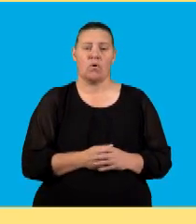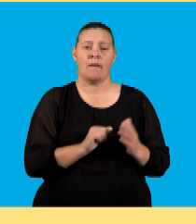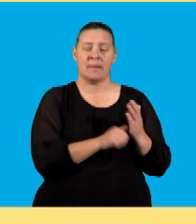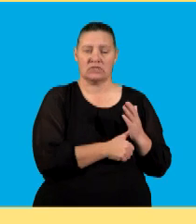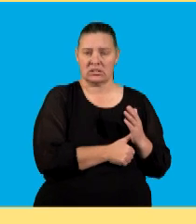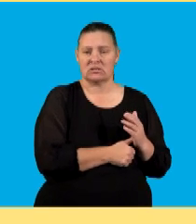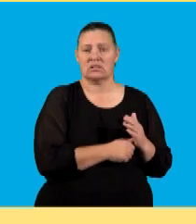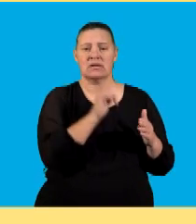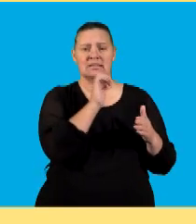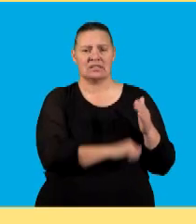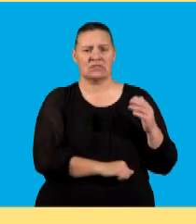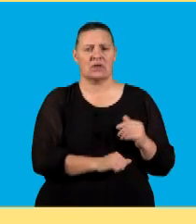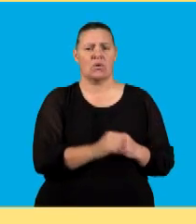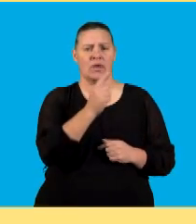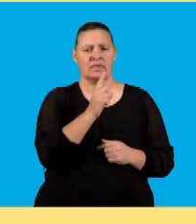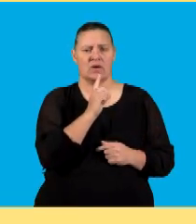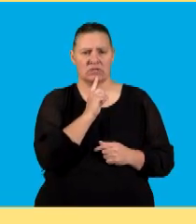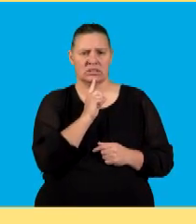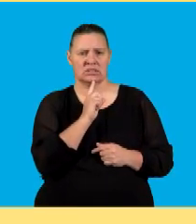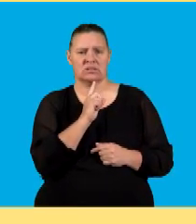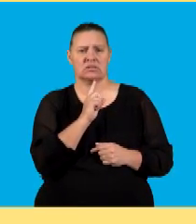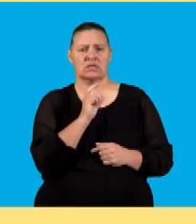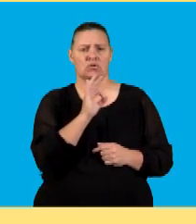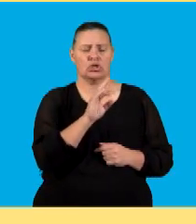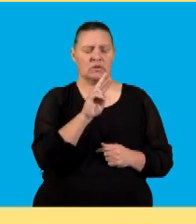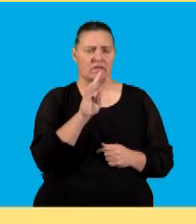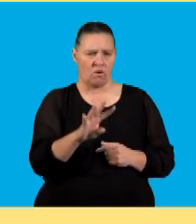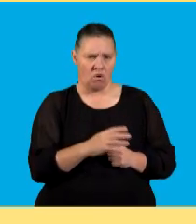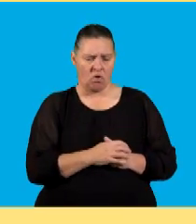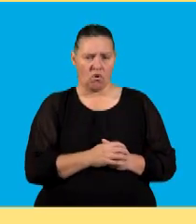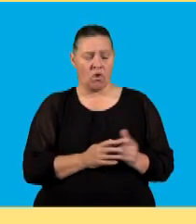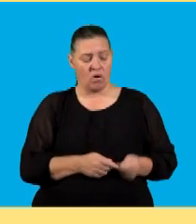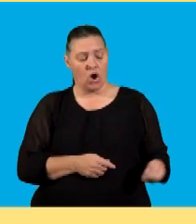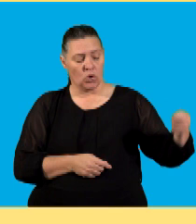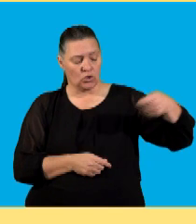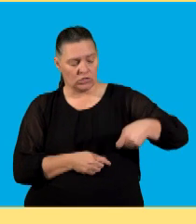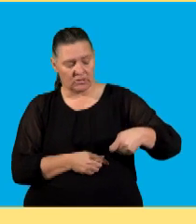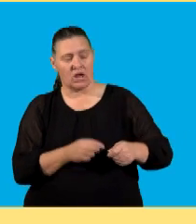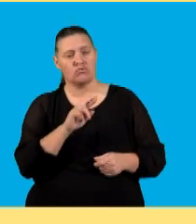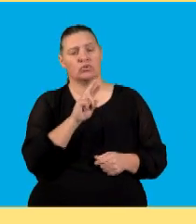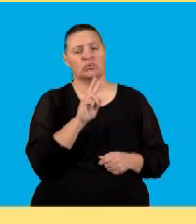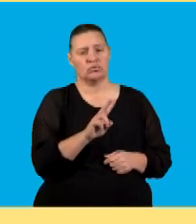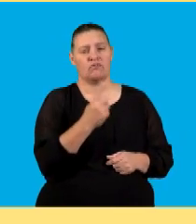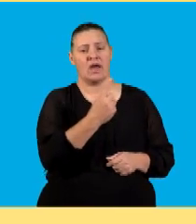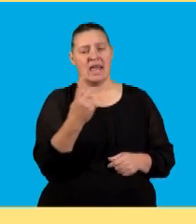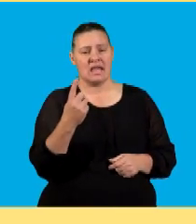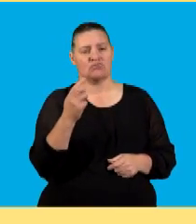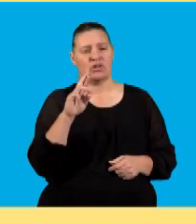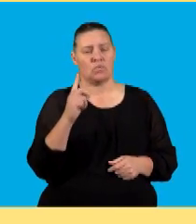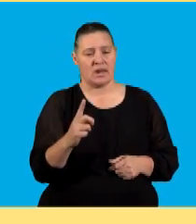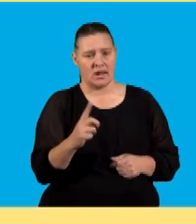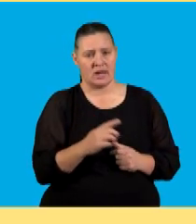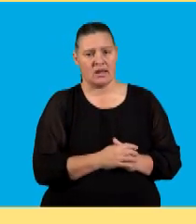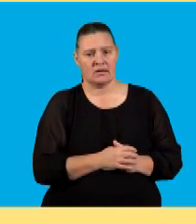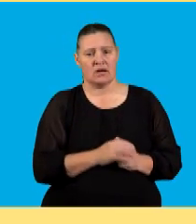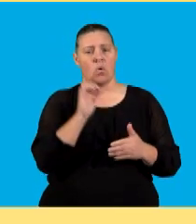my pension fund. My deduction was 1,324, and the employer is contributing 2 rand for every 1